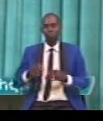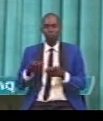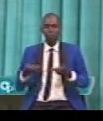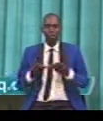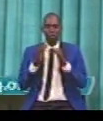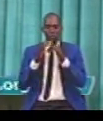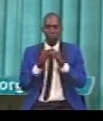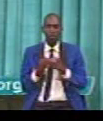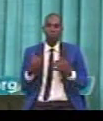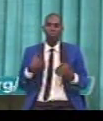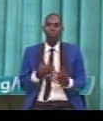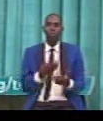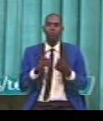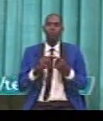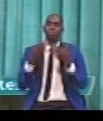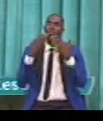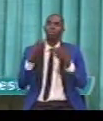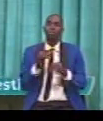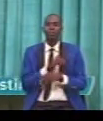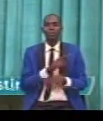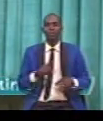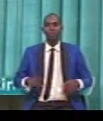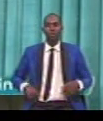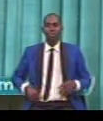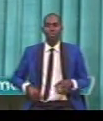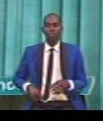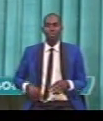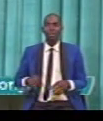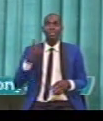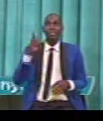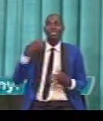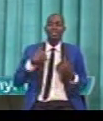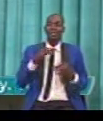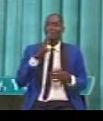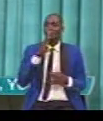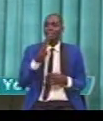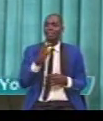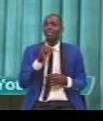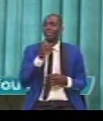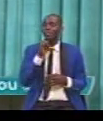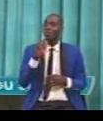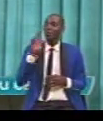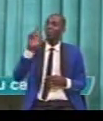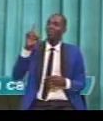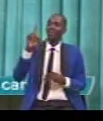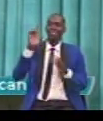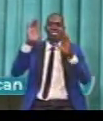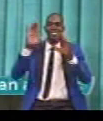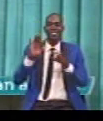wonderful. In fact, not wonderful, sevenfold,